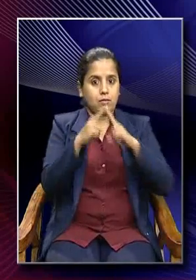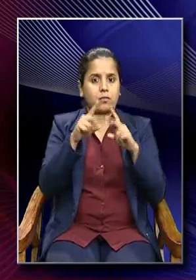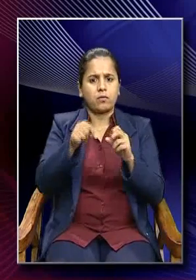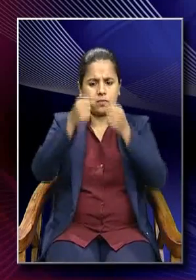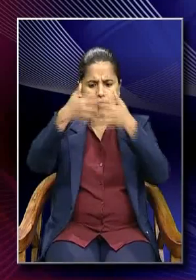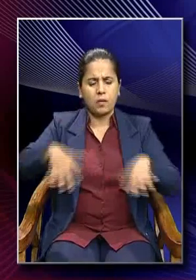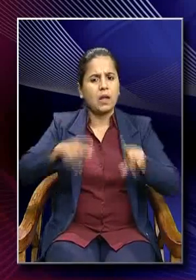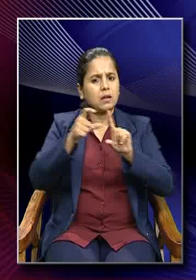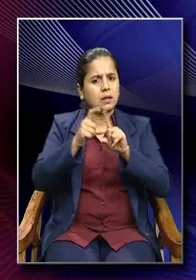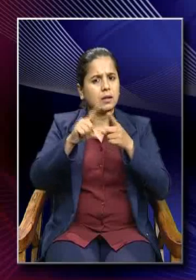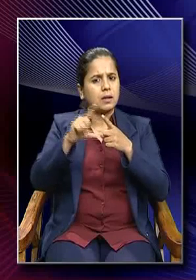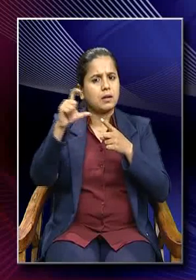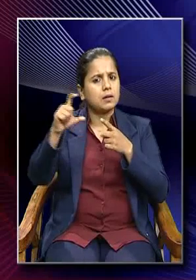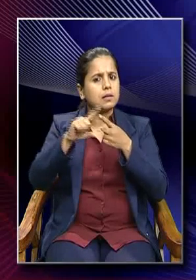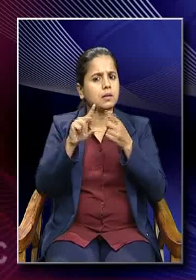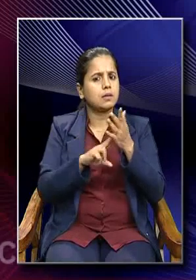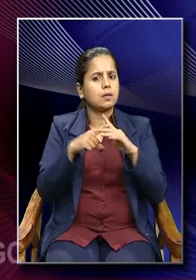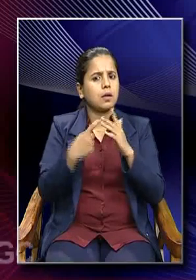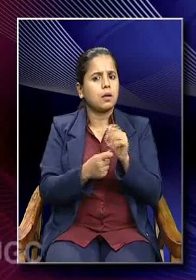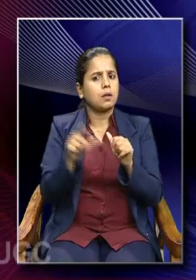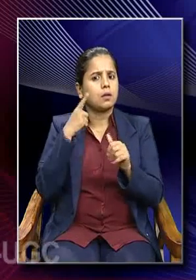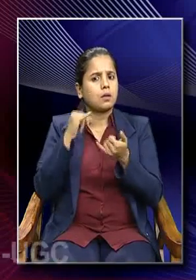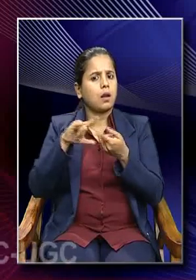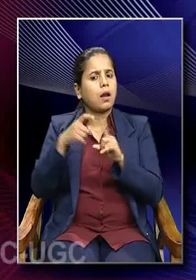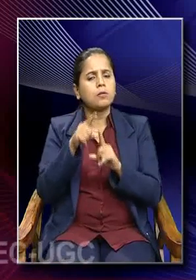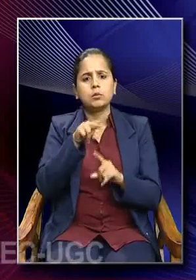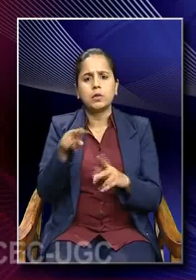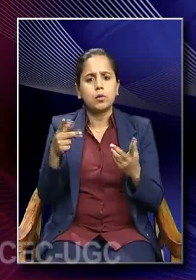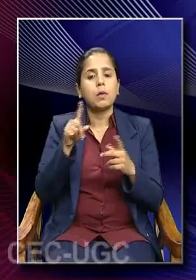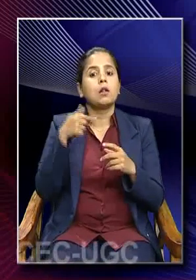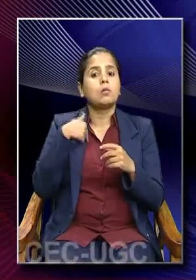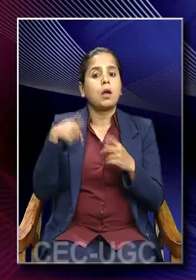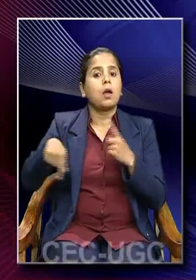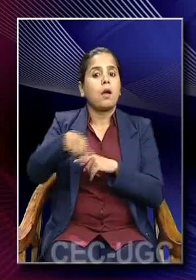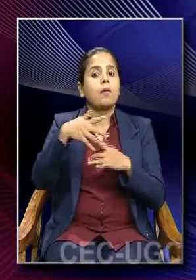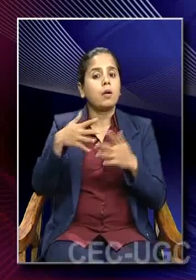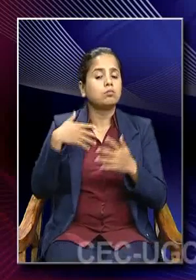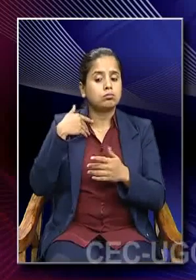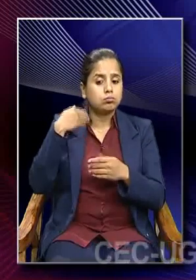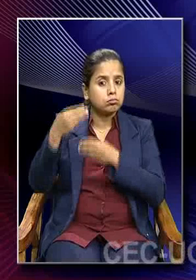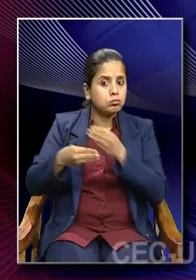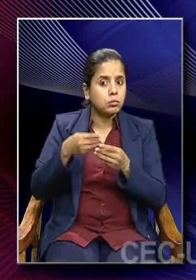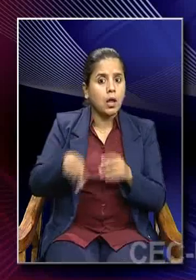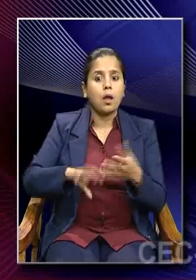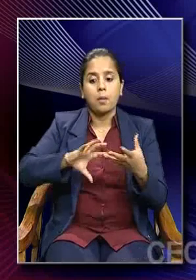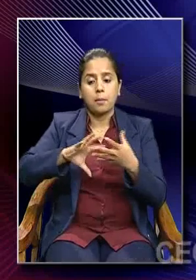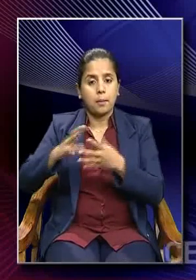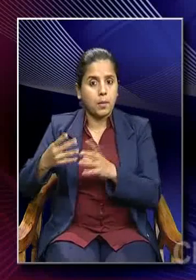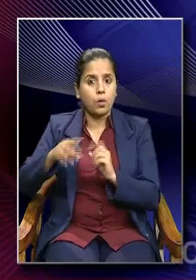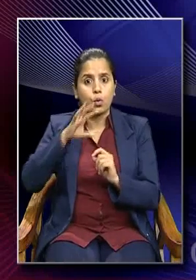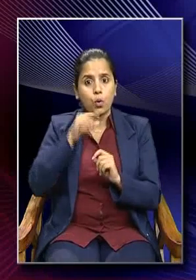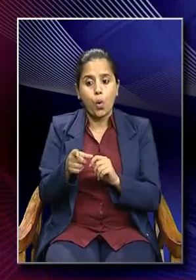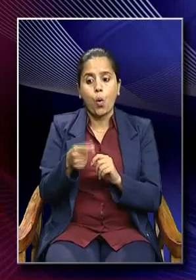what it means is that the generation of energy source is near to the place where it is